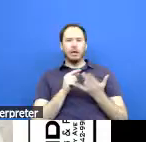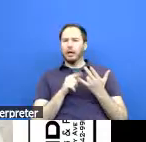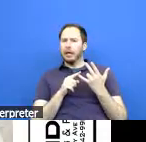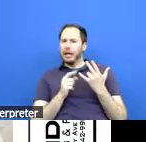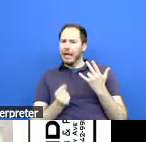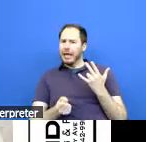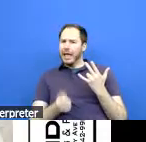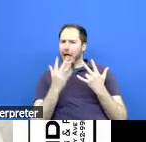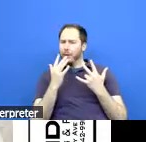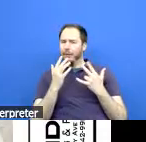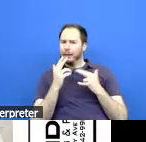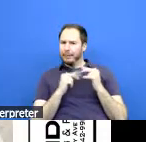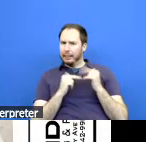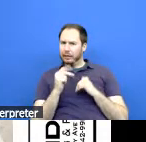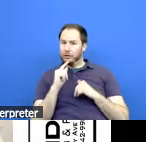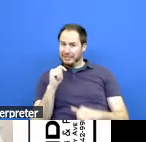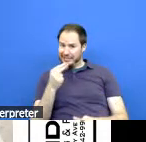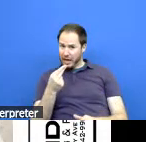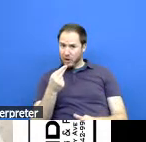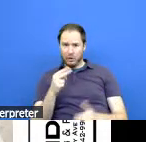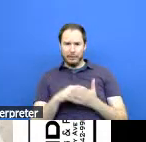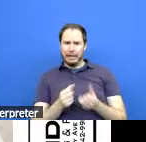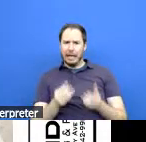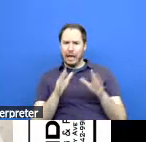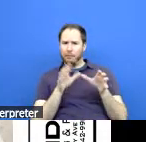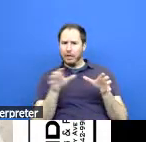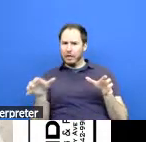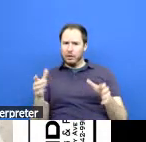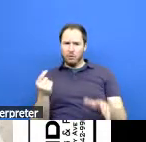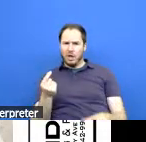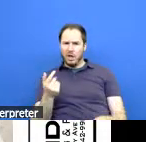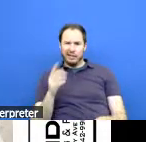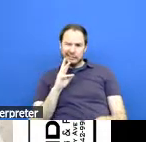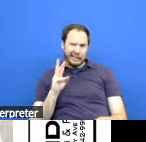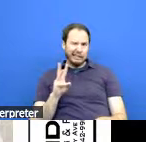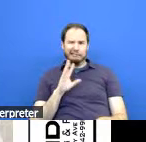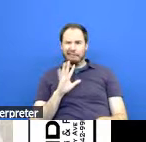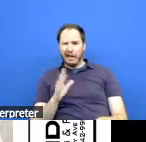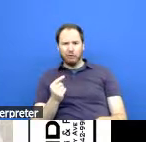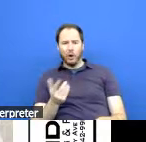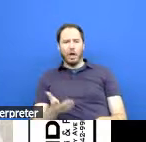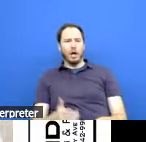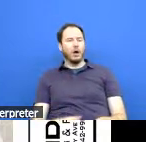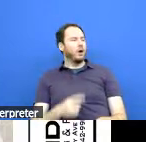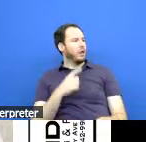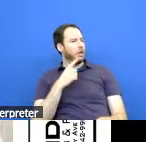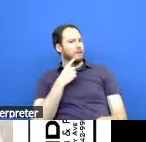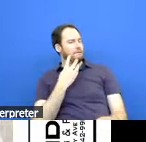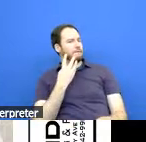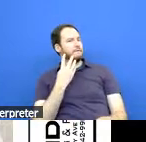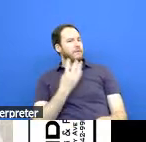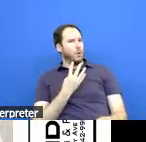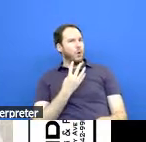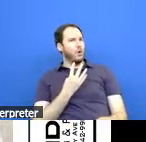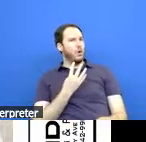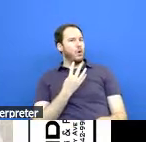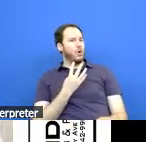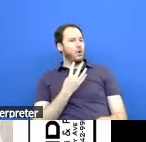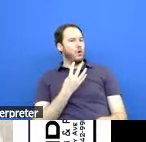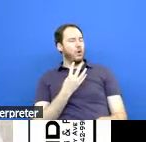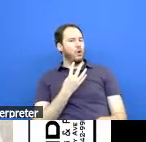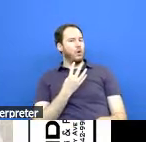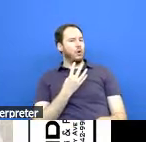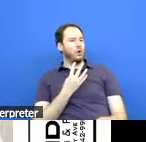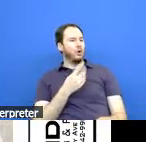Okay, but they're townhomes, so how many separate buildings? Is it 6 or 5? 4 quad units and